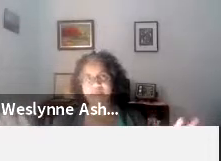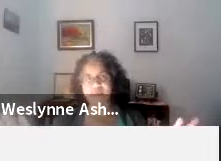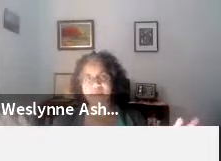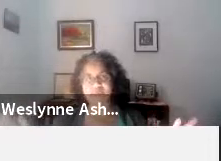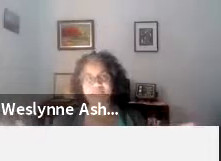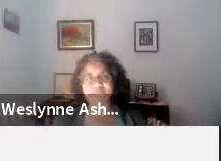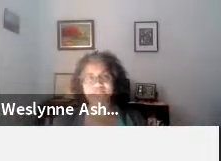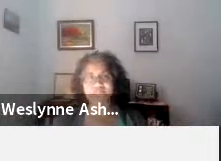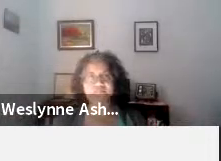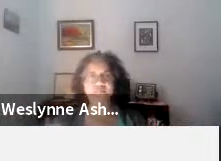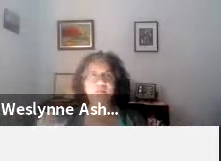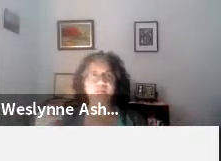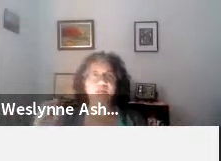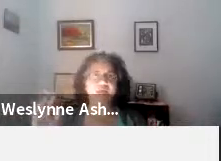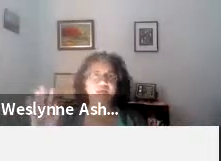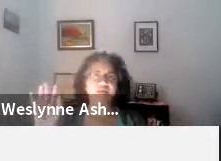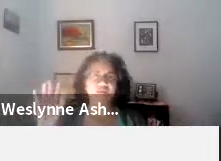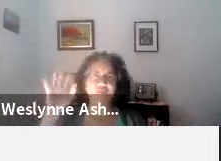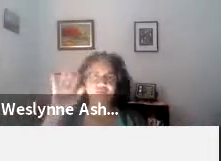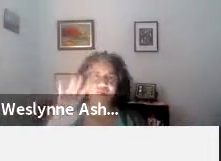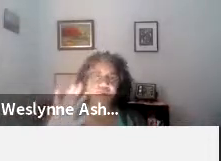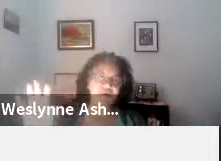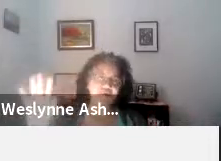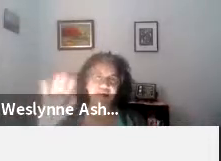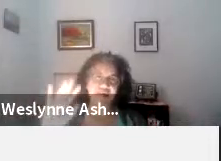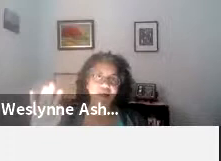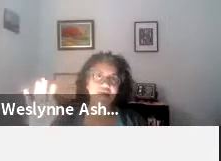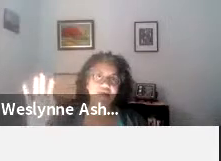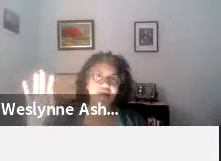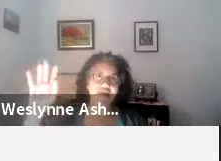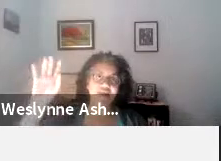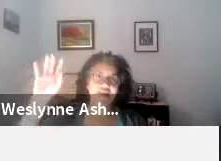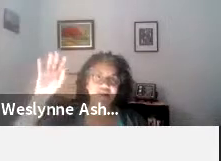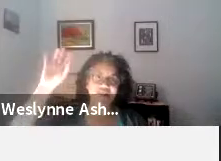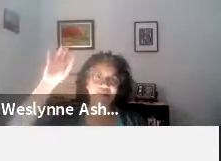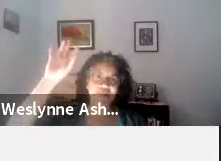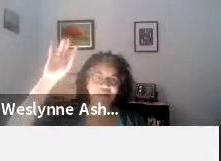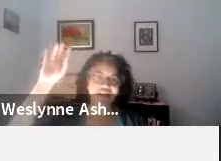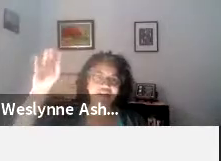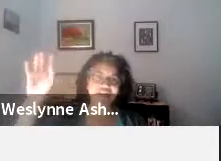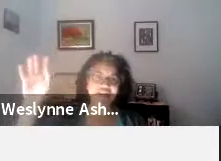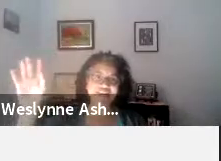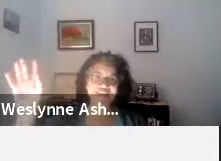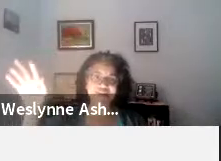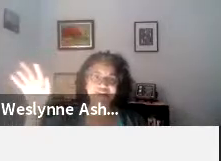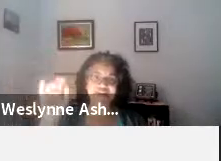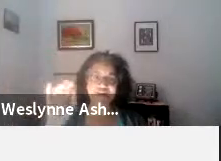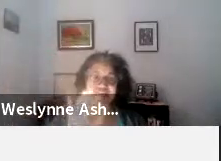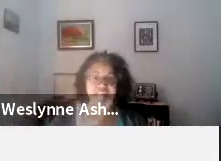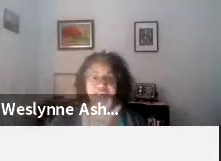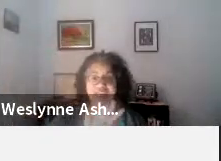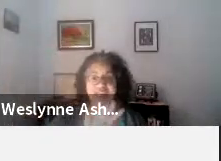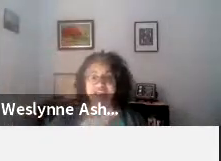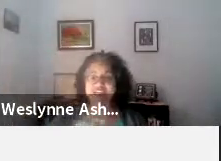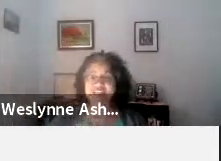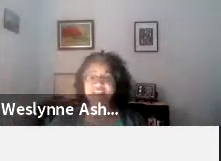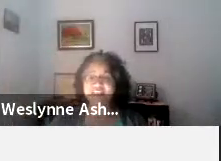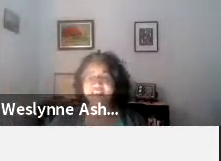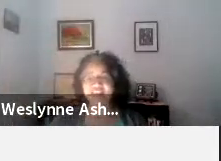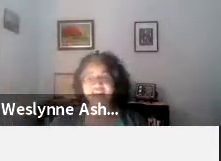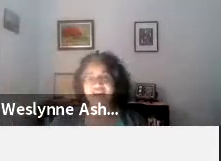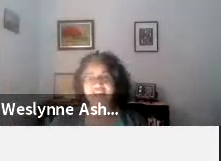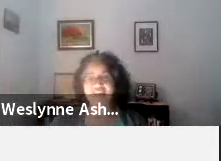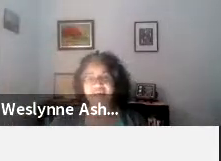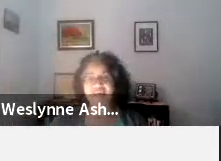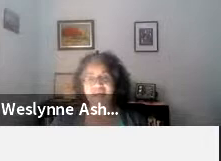and equity. So what we've laid out here are the policies, the research, and the